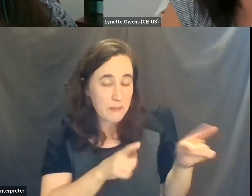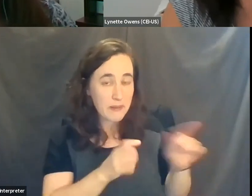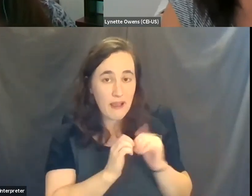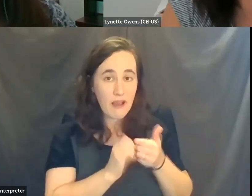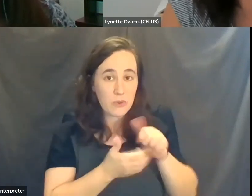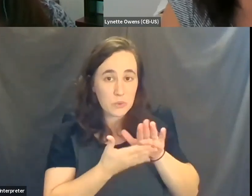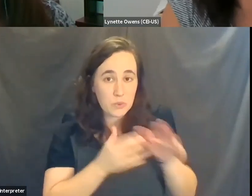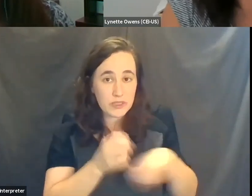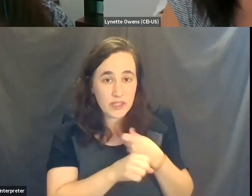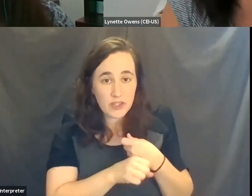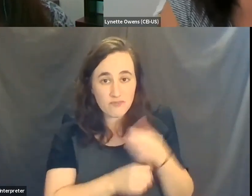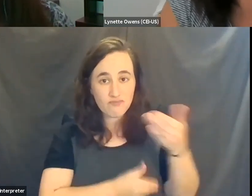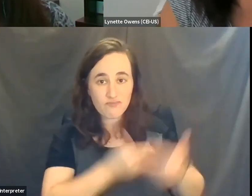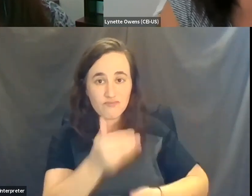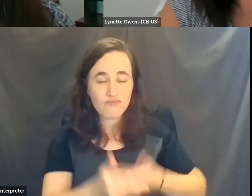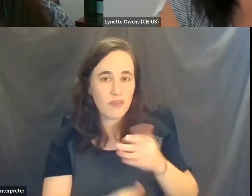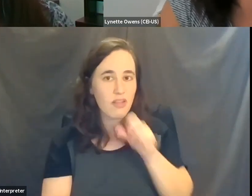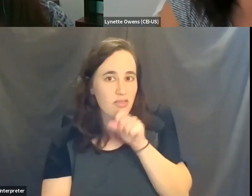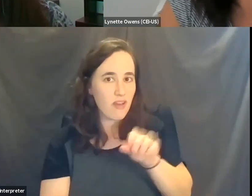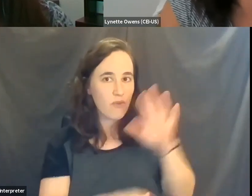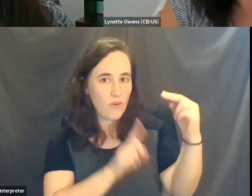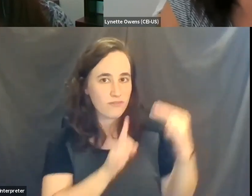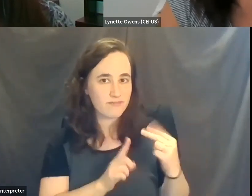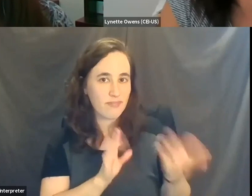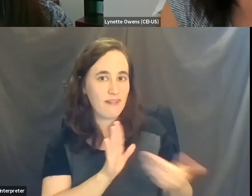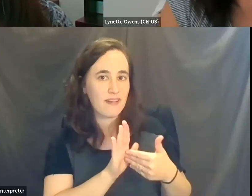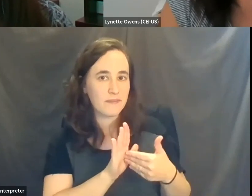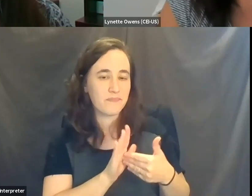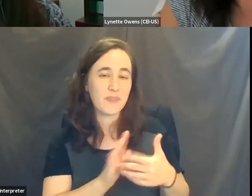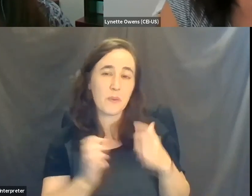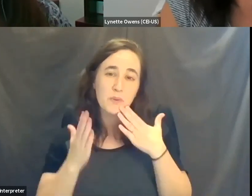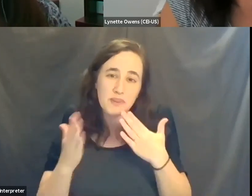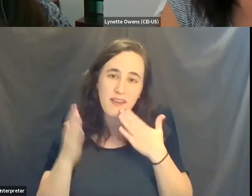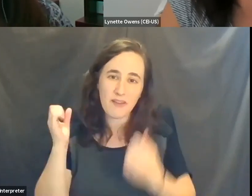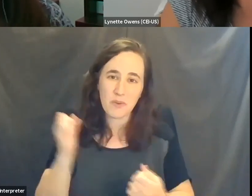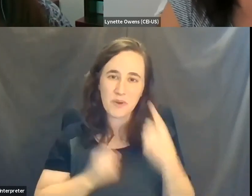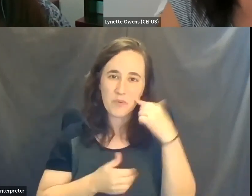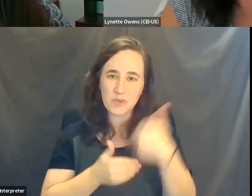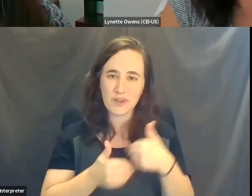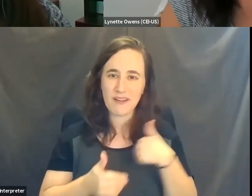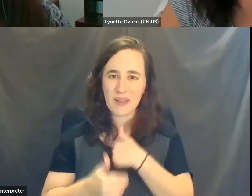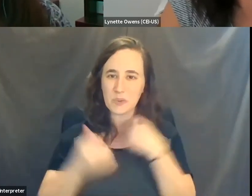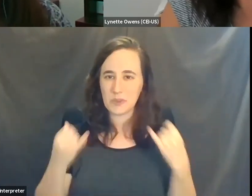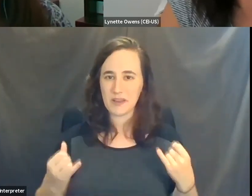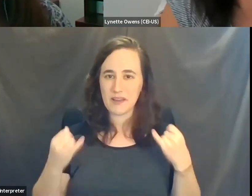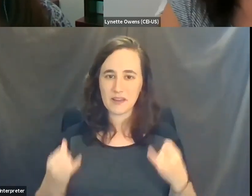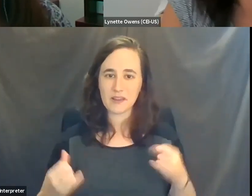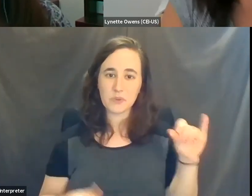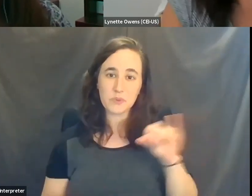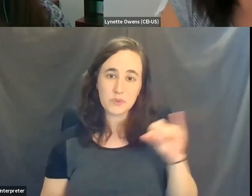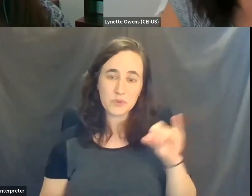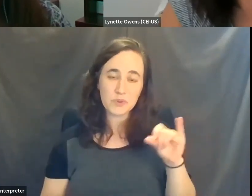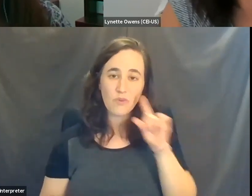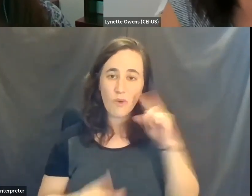hear back from you on that. I'd like to thank everybody for joining us today and also for participating